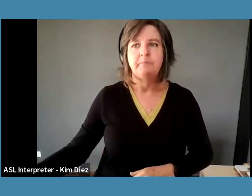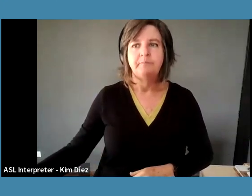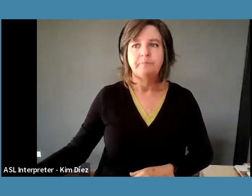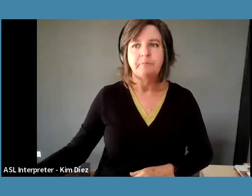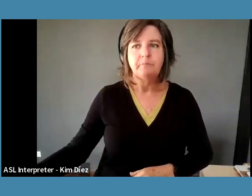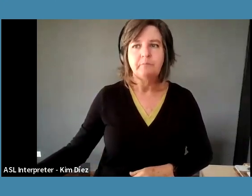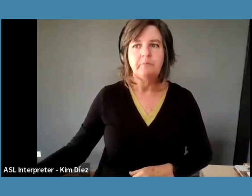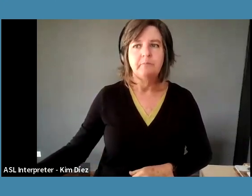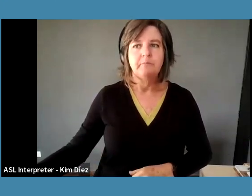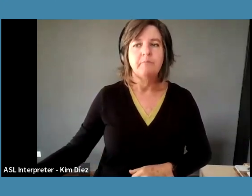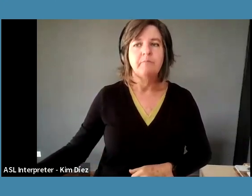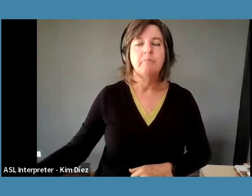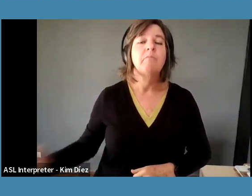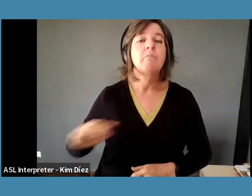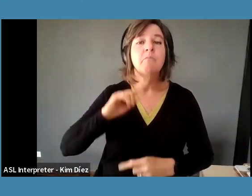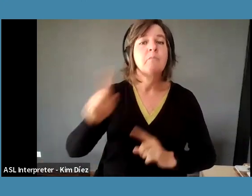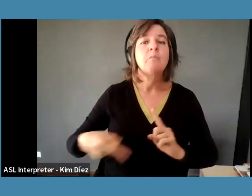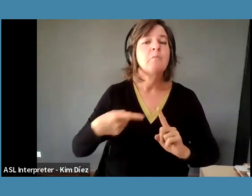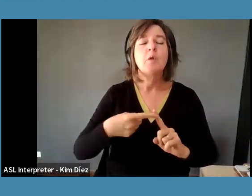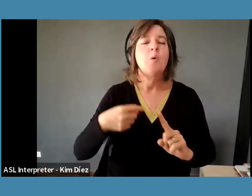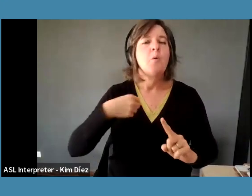What do I do